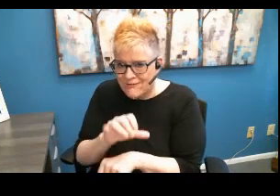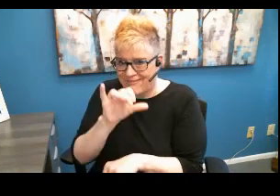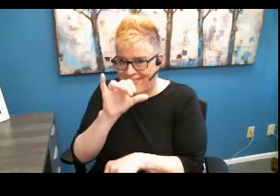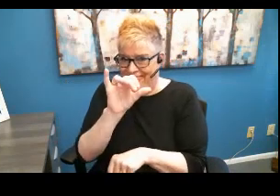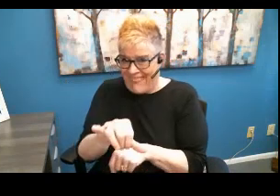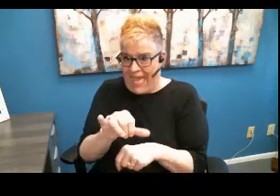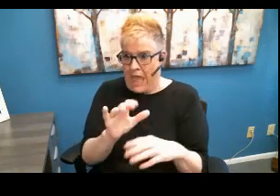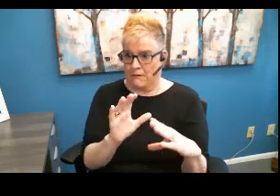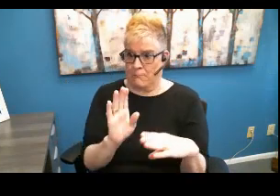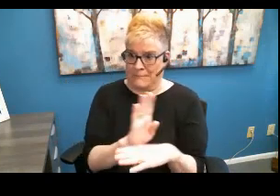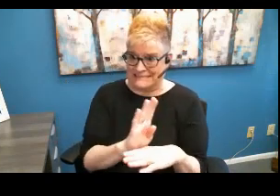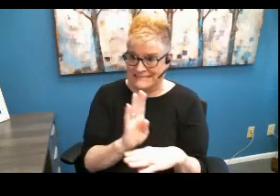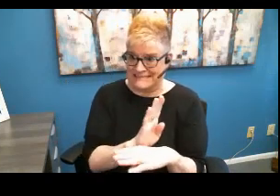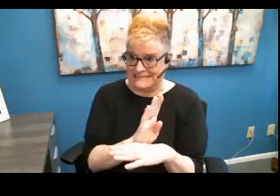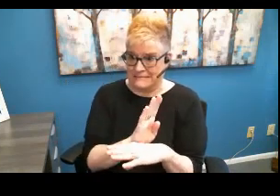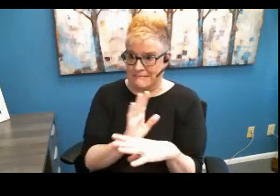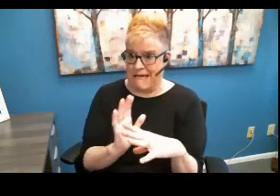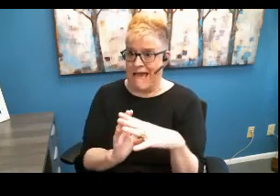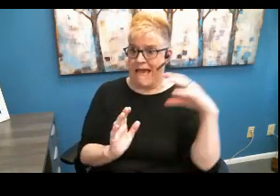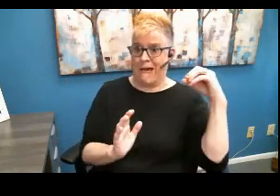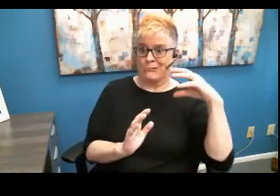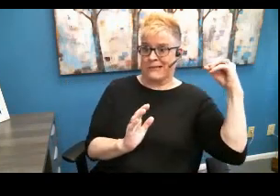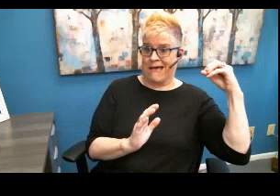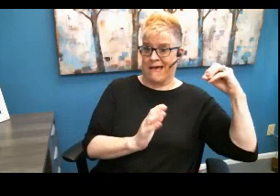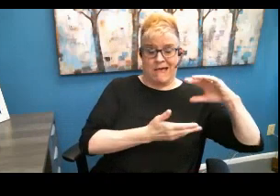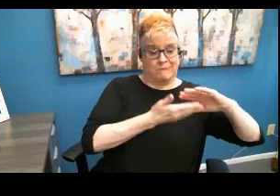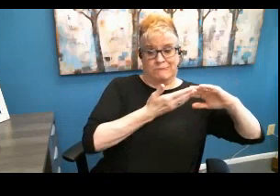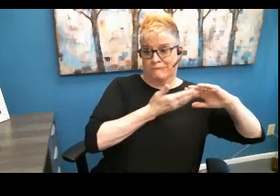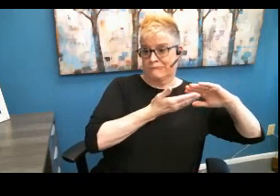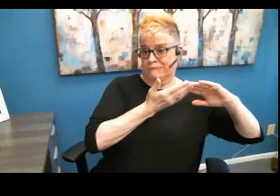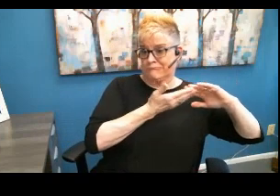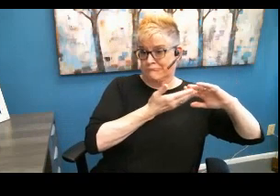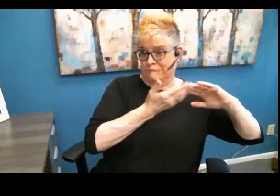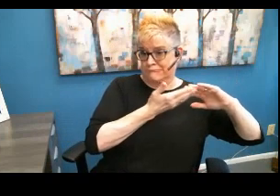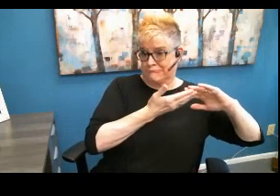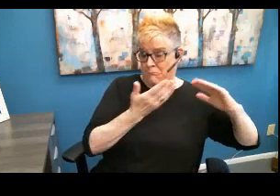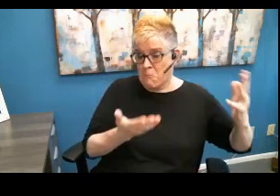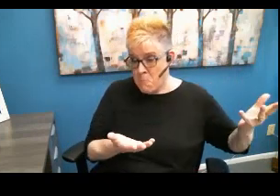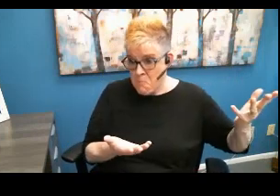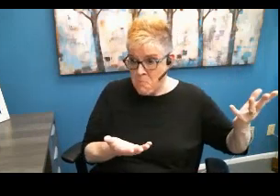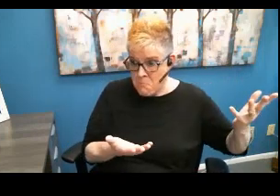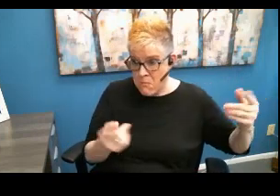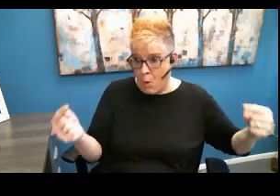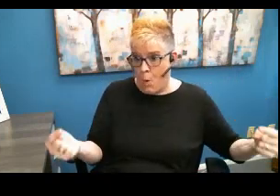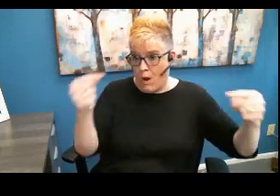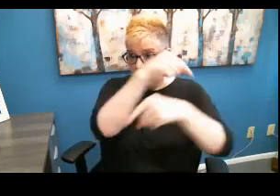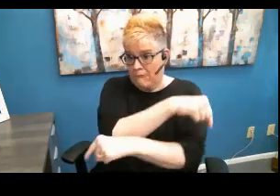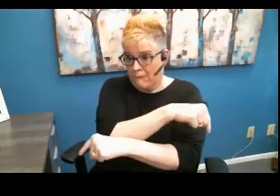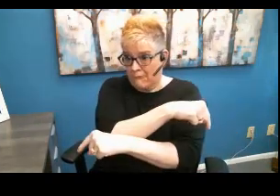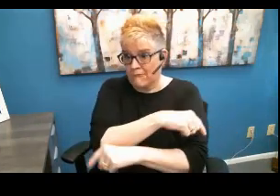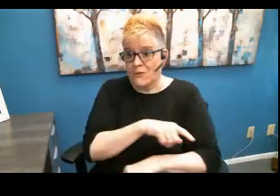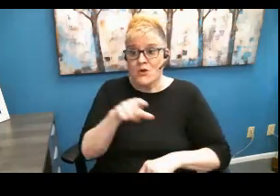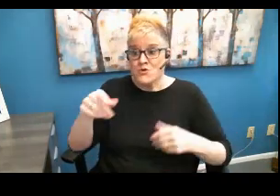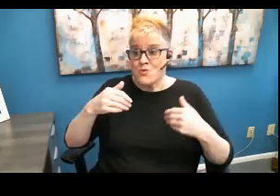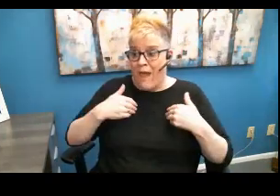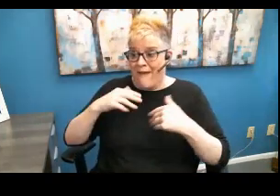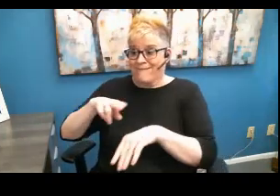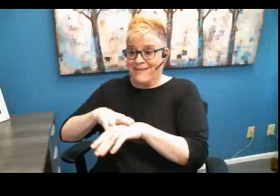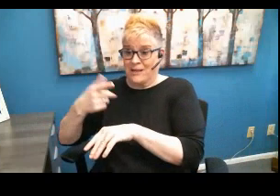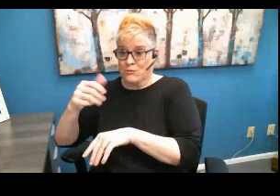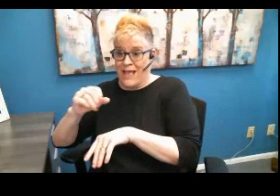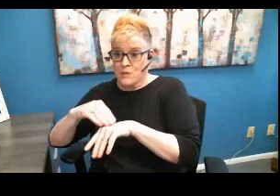be outside of the affected area or the industry. And likewise, so you may have natural gas at your home, but